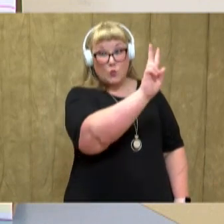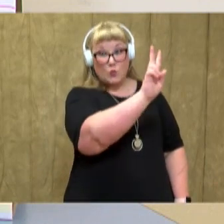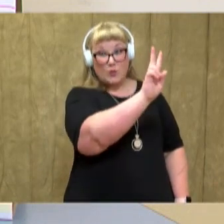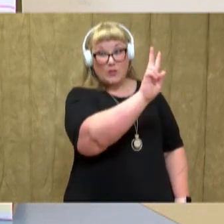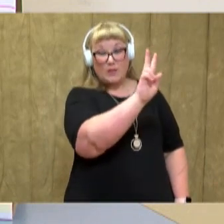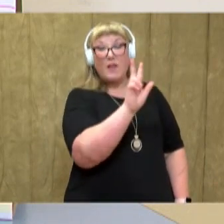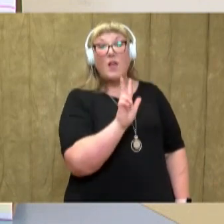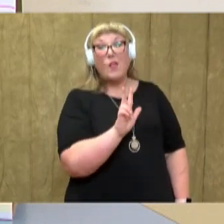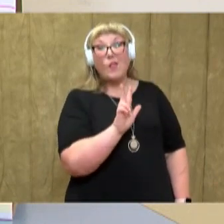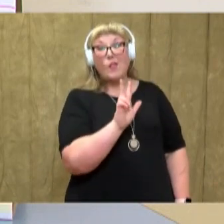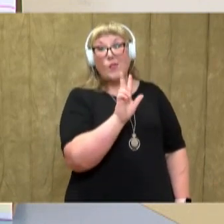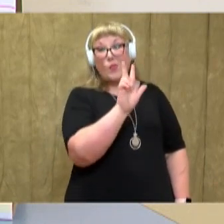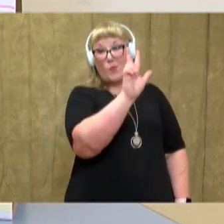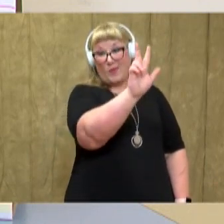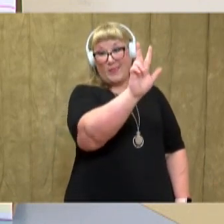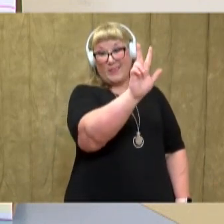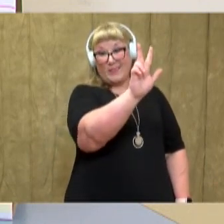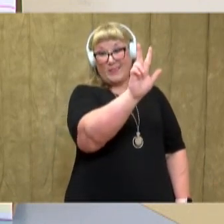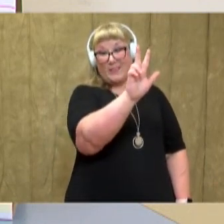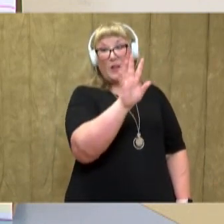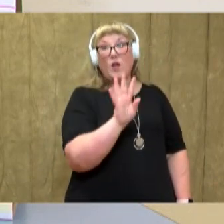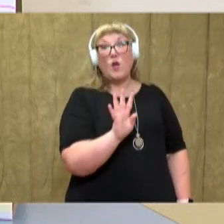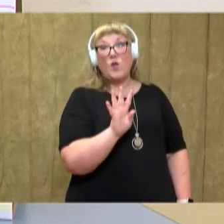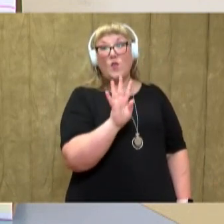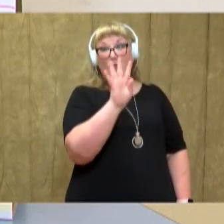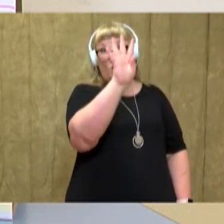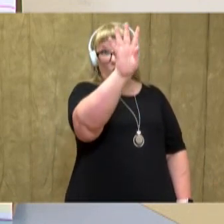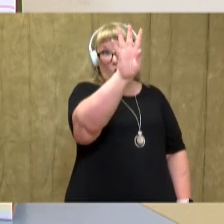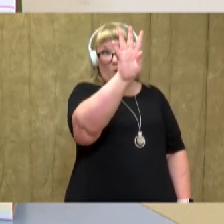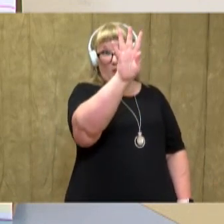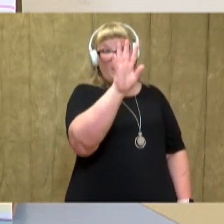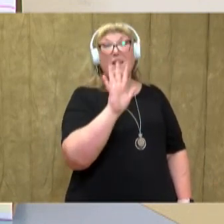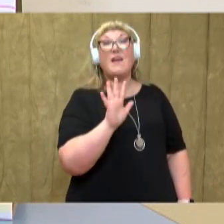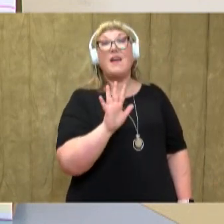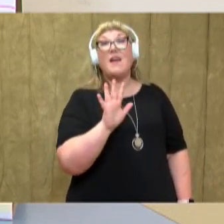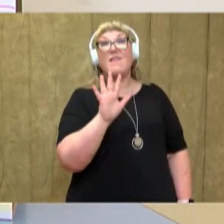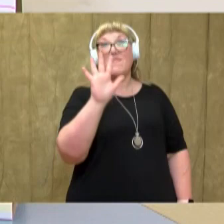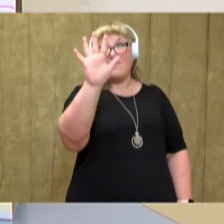2, 3, 4,